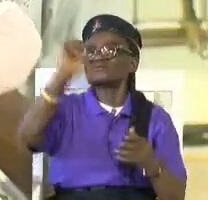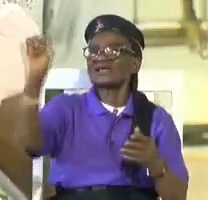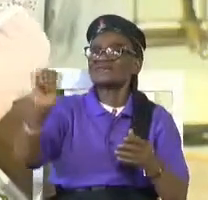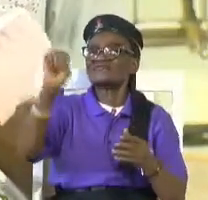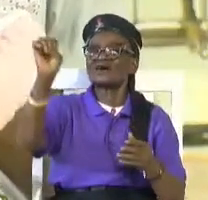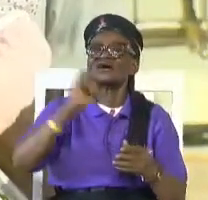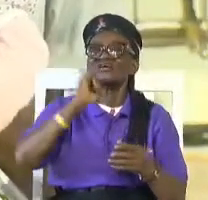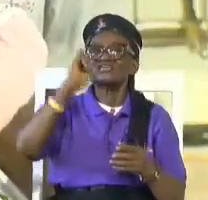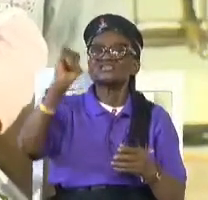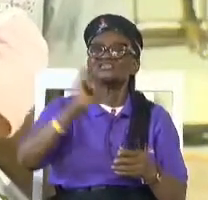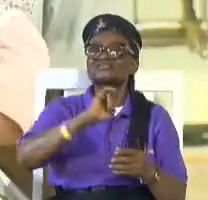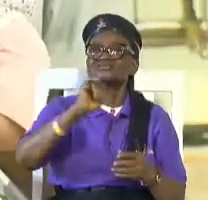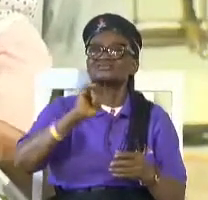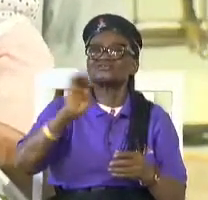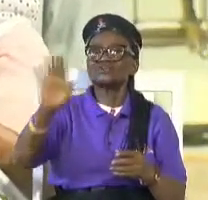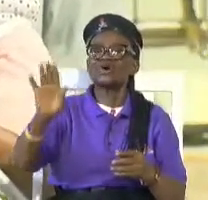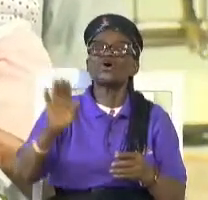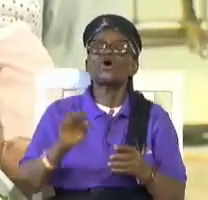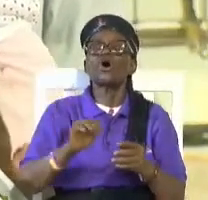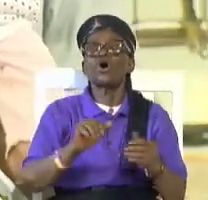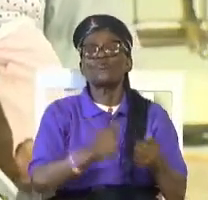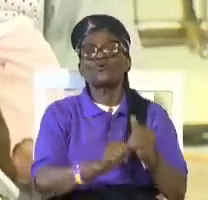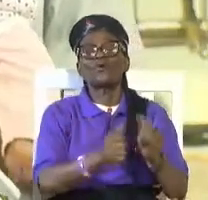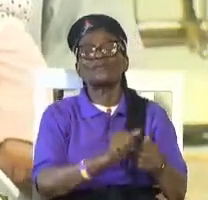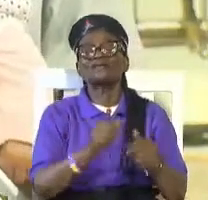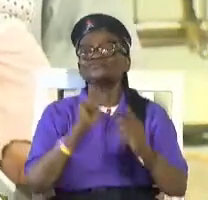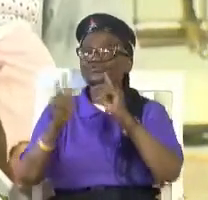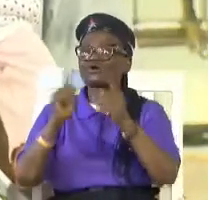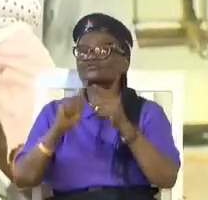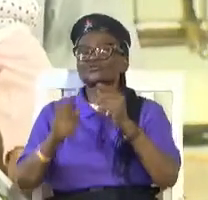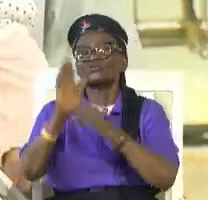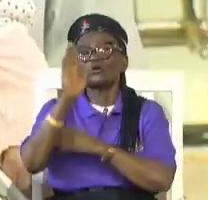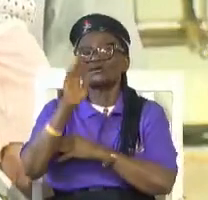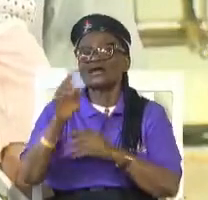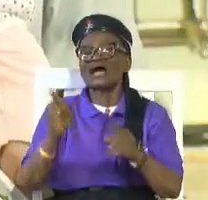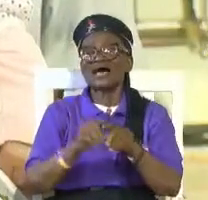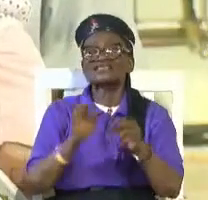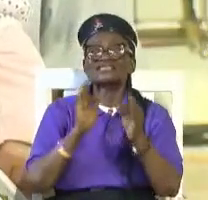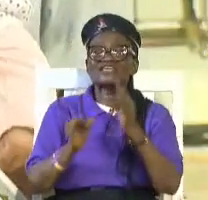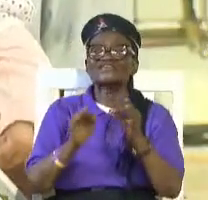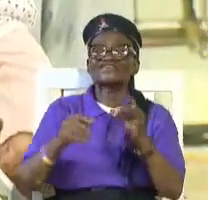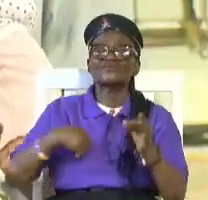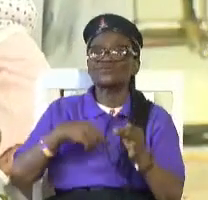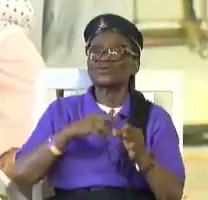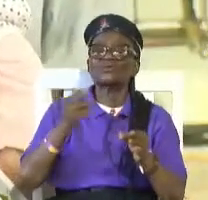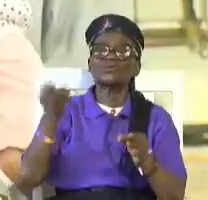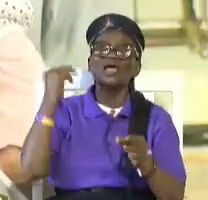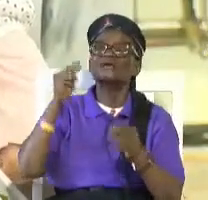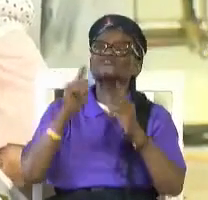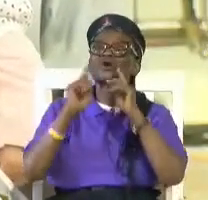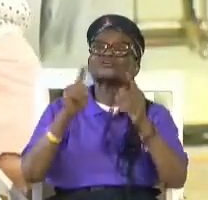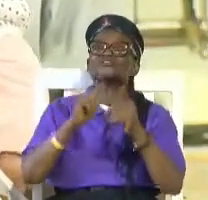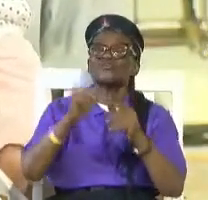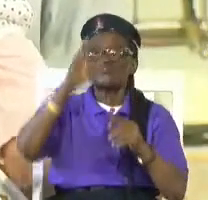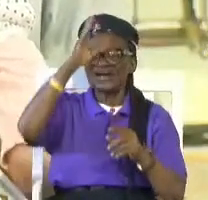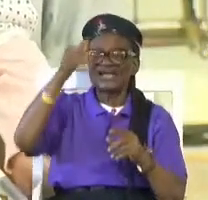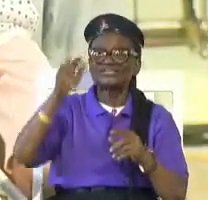are talking to him. So myself and my husband, we agreed concerning what we came for,